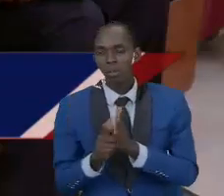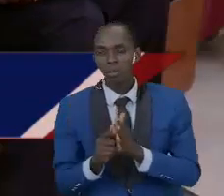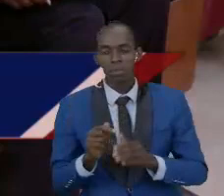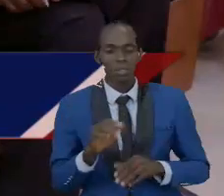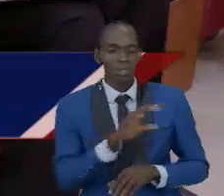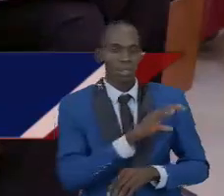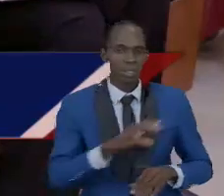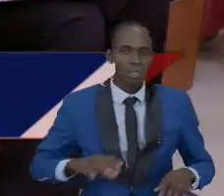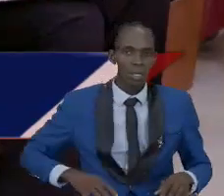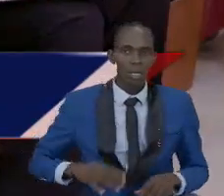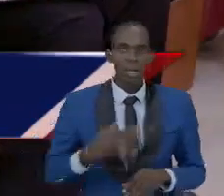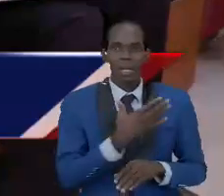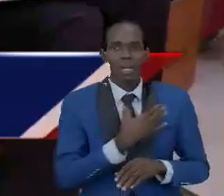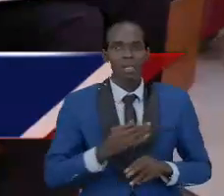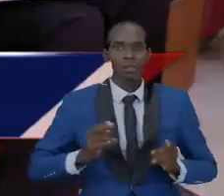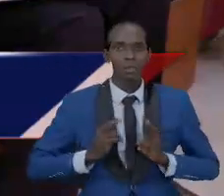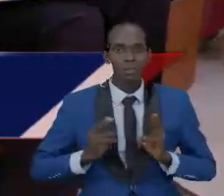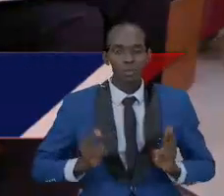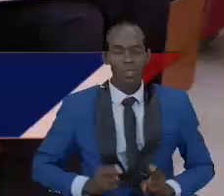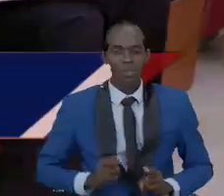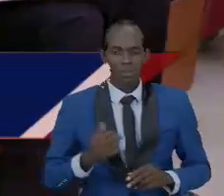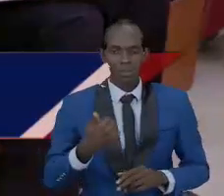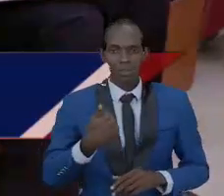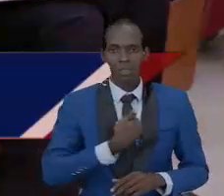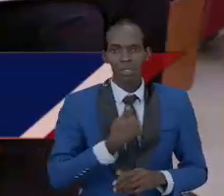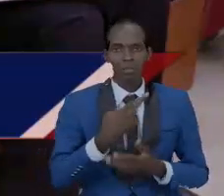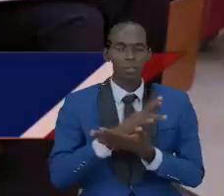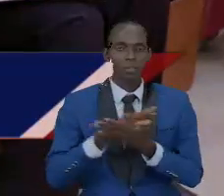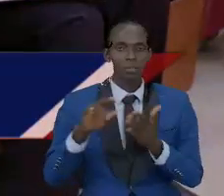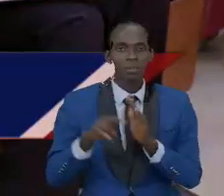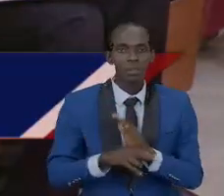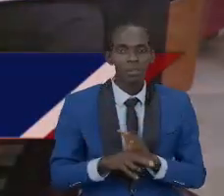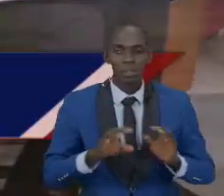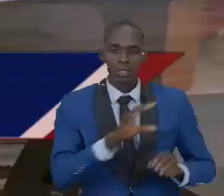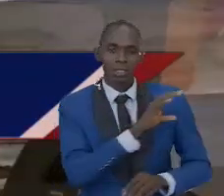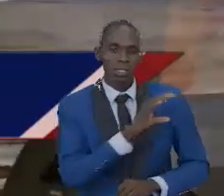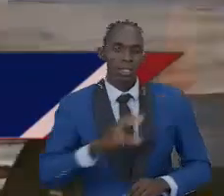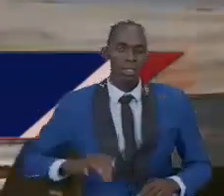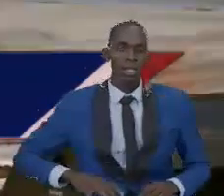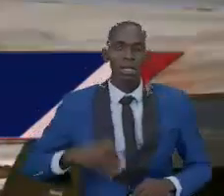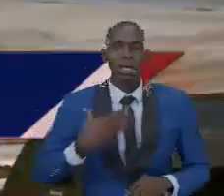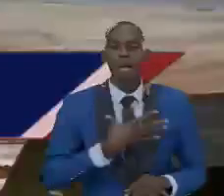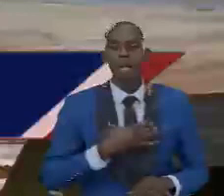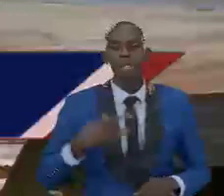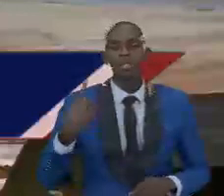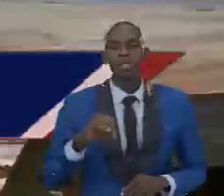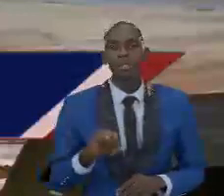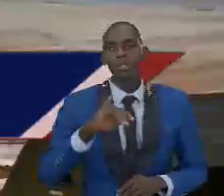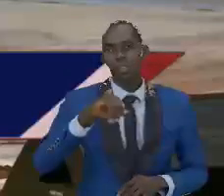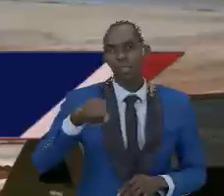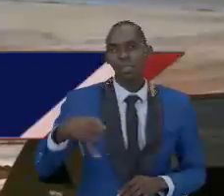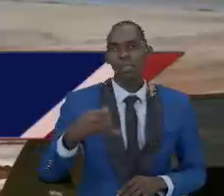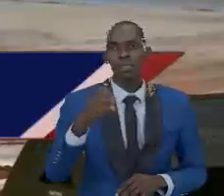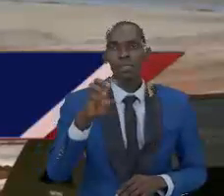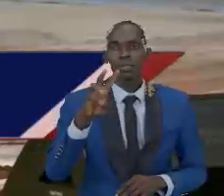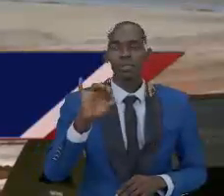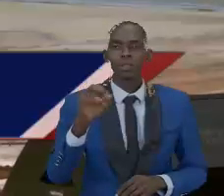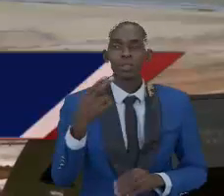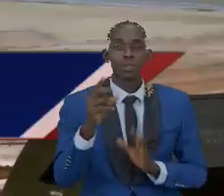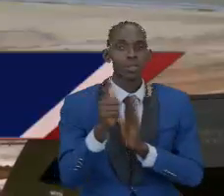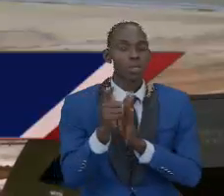cries and self-righteousness cries and the Jewish law no Christ